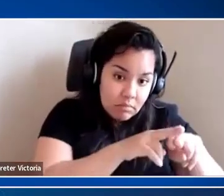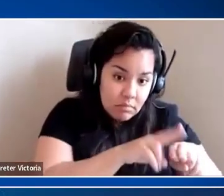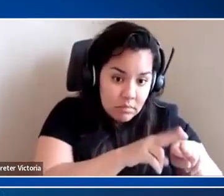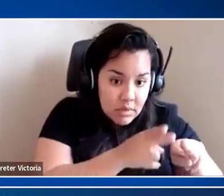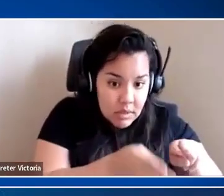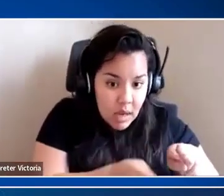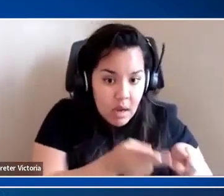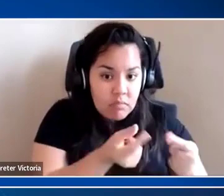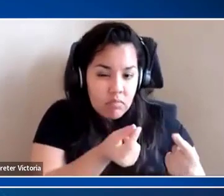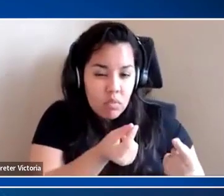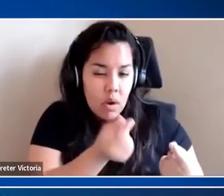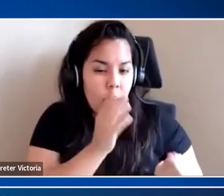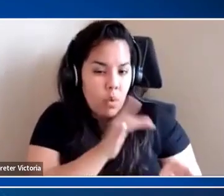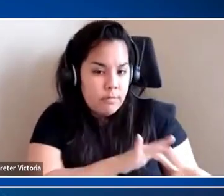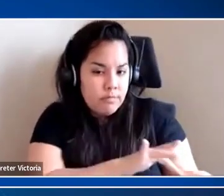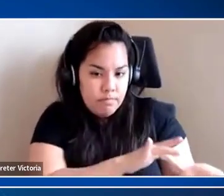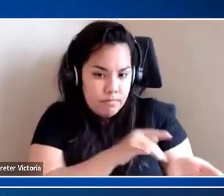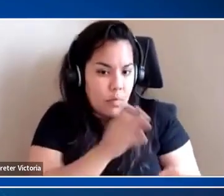and